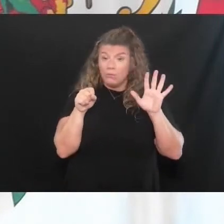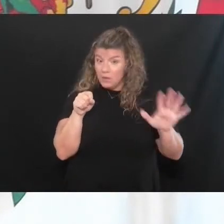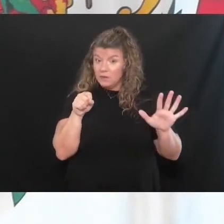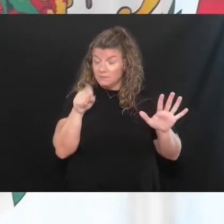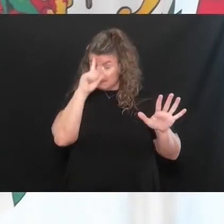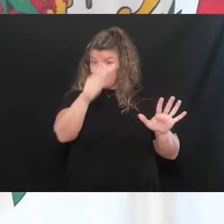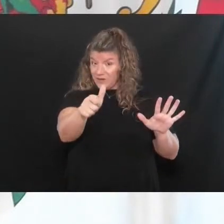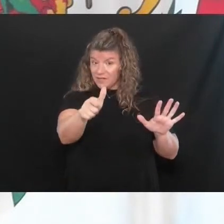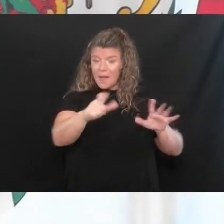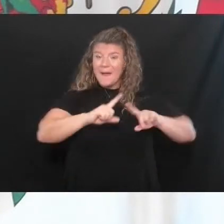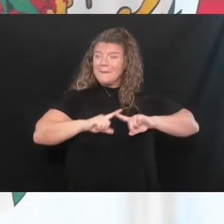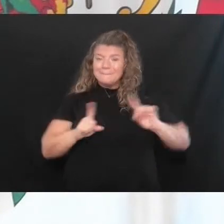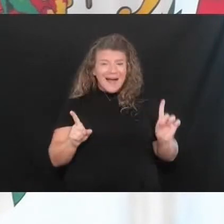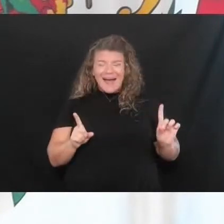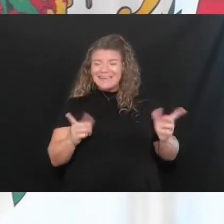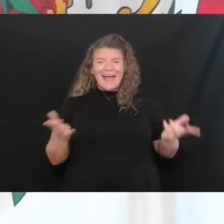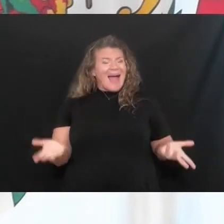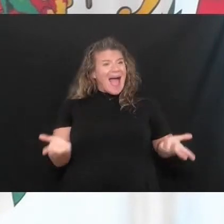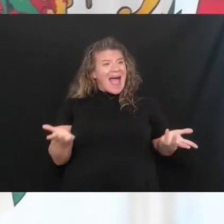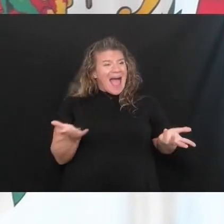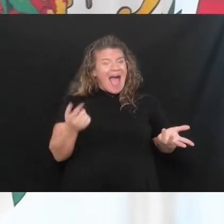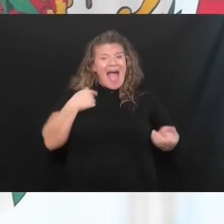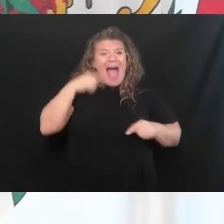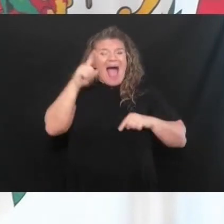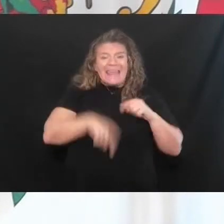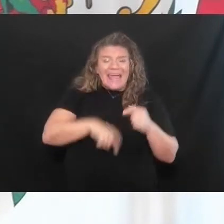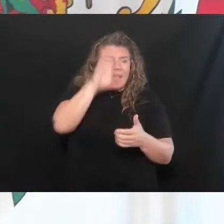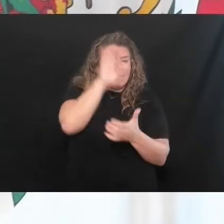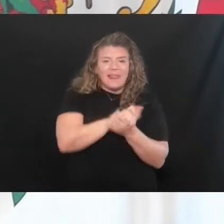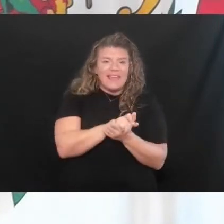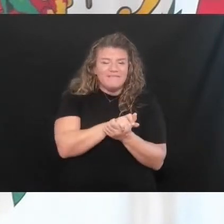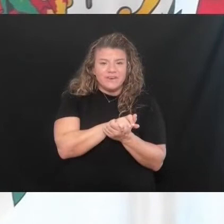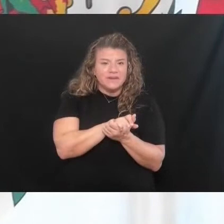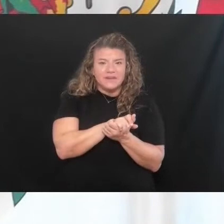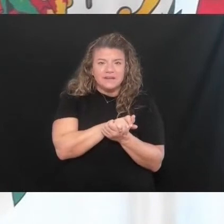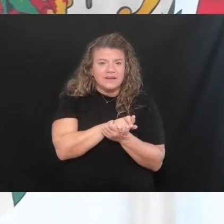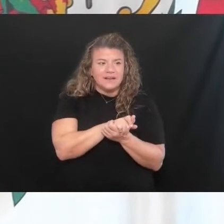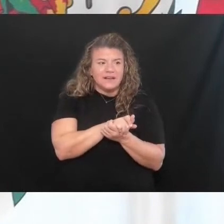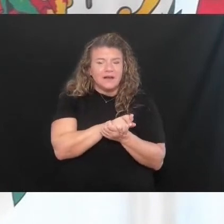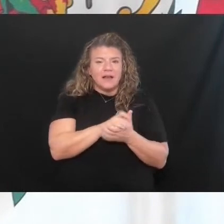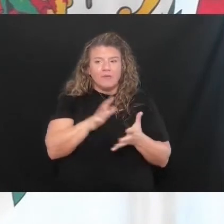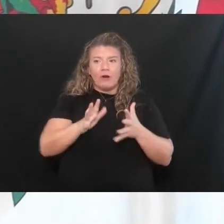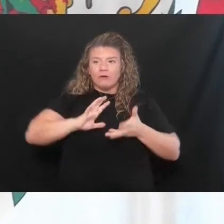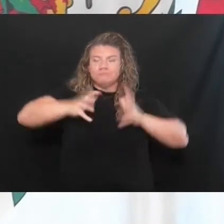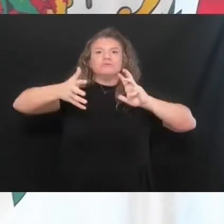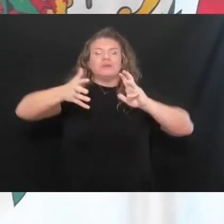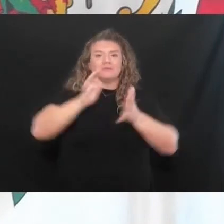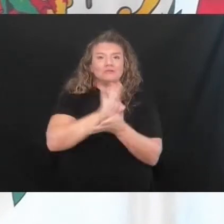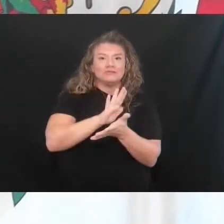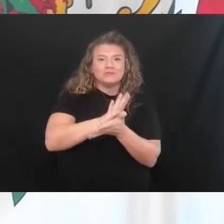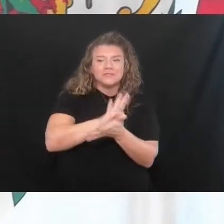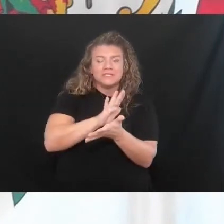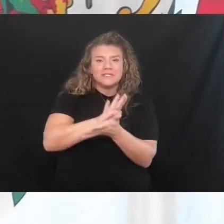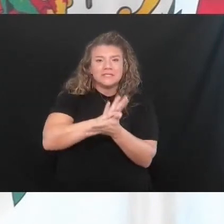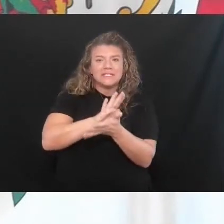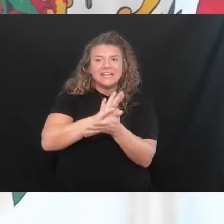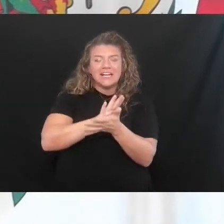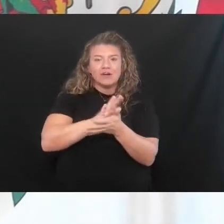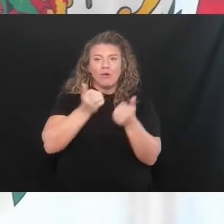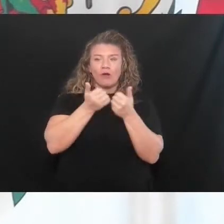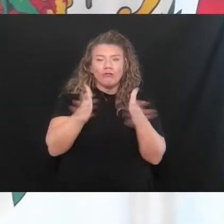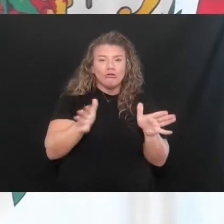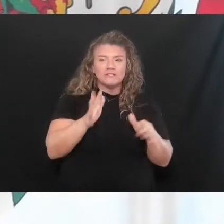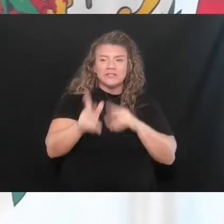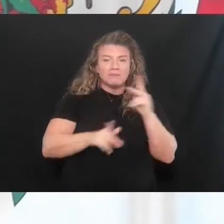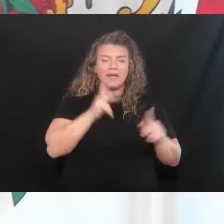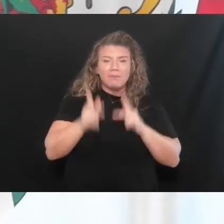I am telling you, Kenny, I just can't believe that we're going to disrupt our schools. We absolutely are